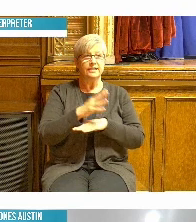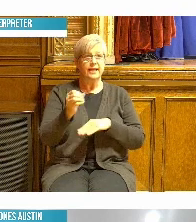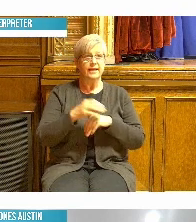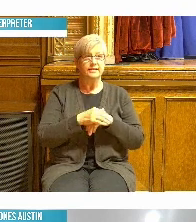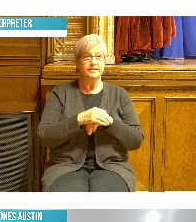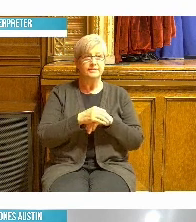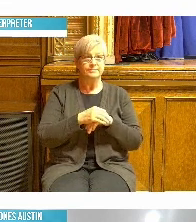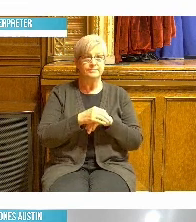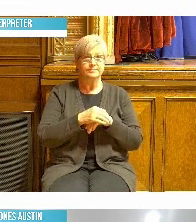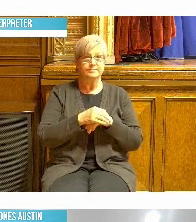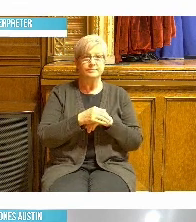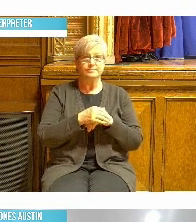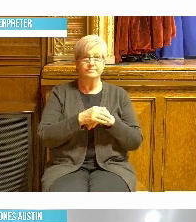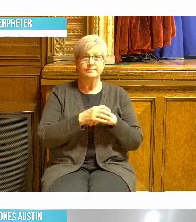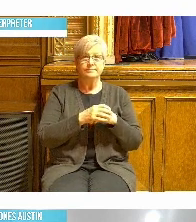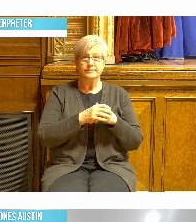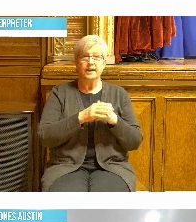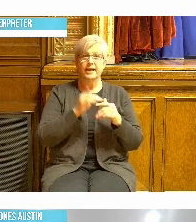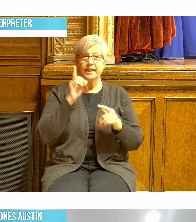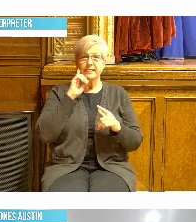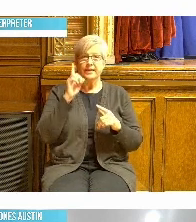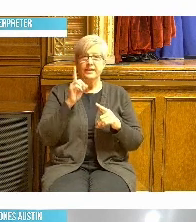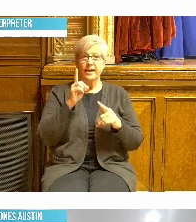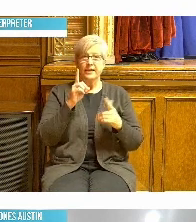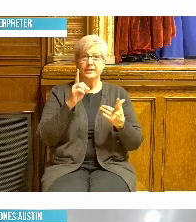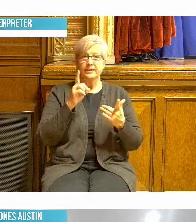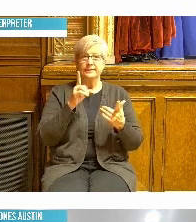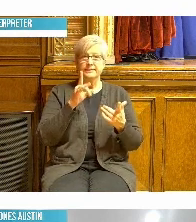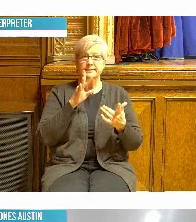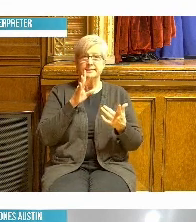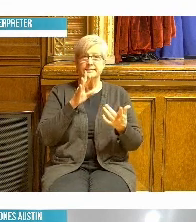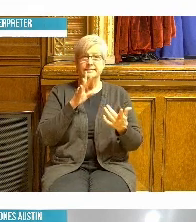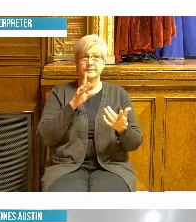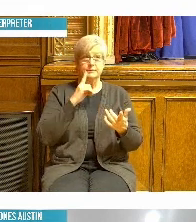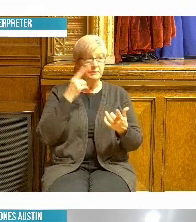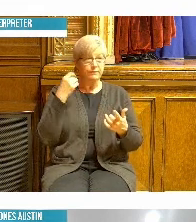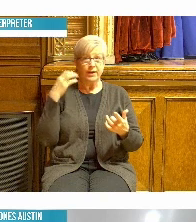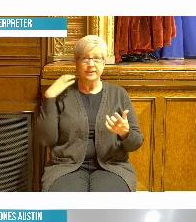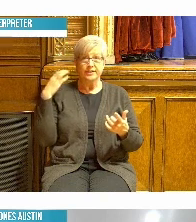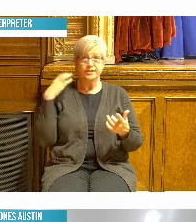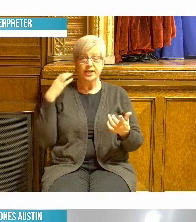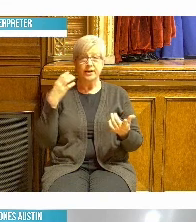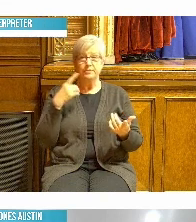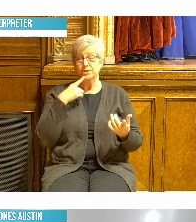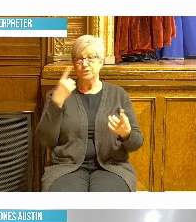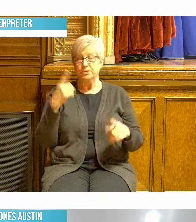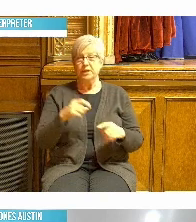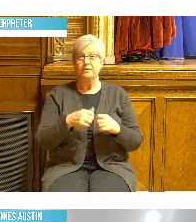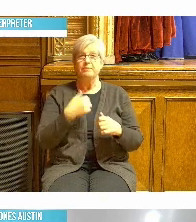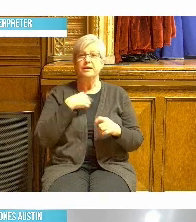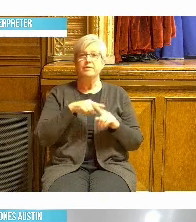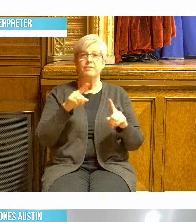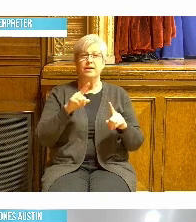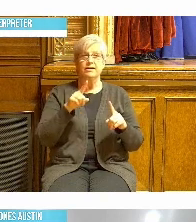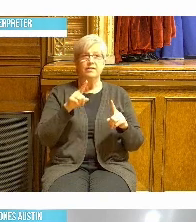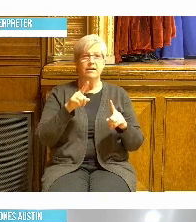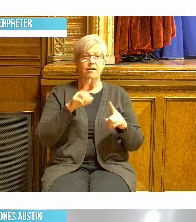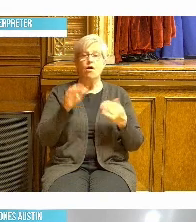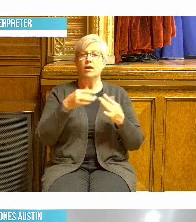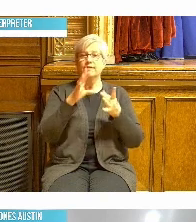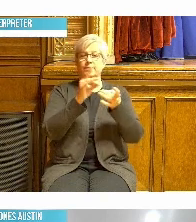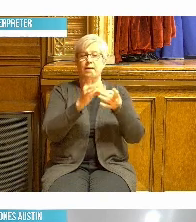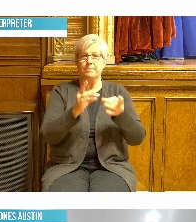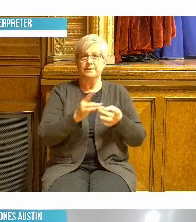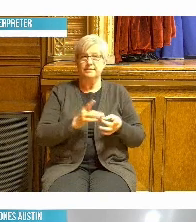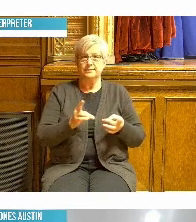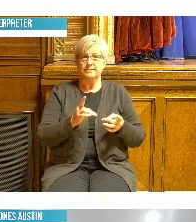And I think I can speak for our chair. She'll probably say it herself, but all of the points that have been